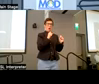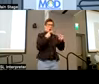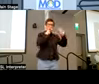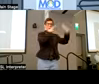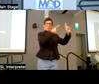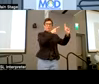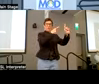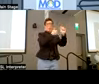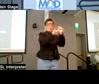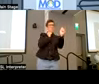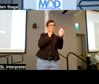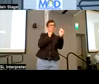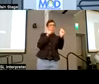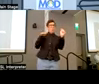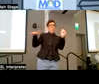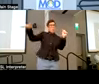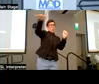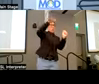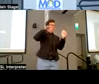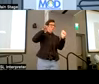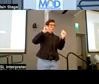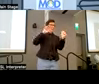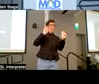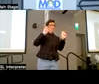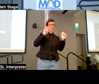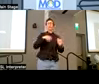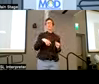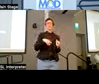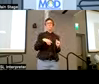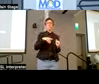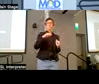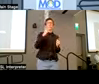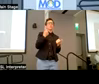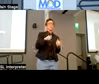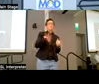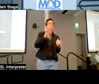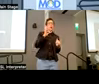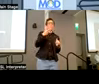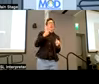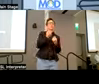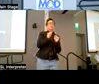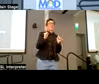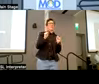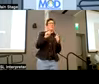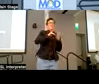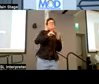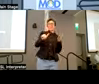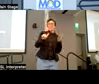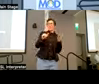that, right? We'd hire, we would, we would look for a public safety exception on accessibility.